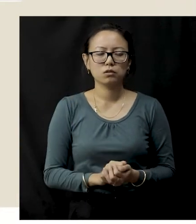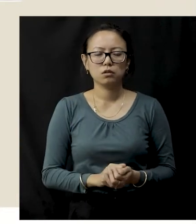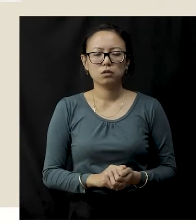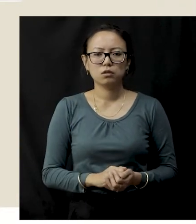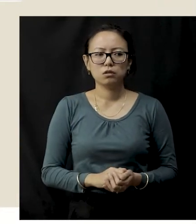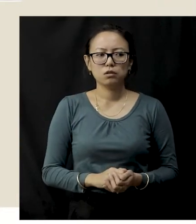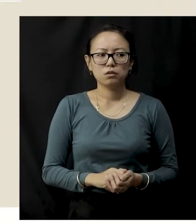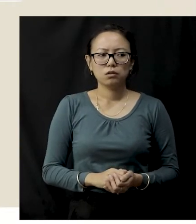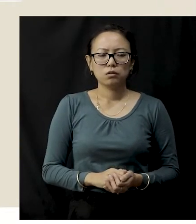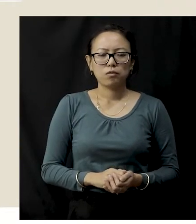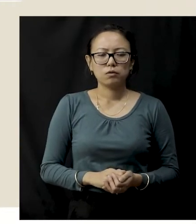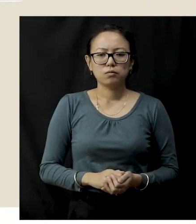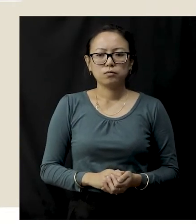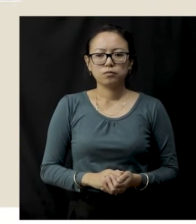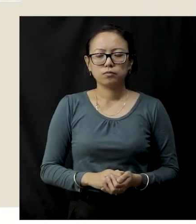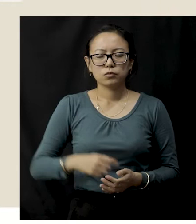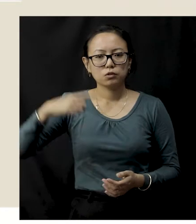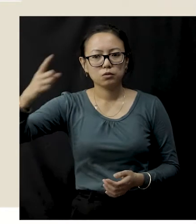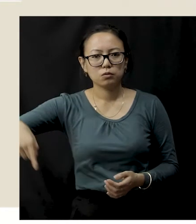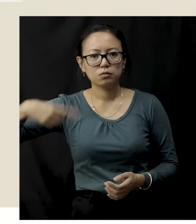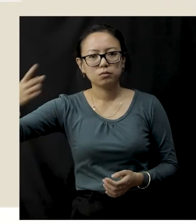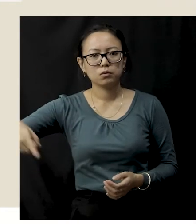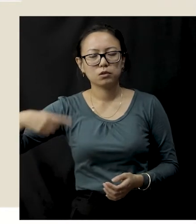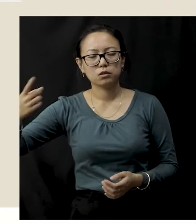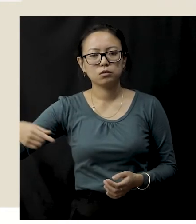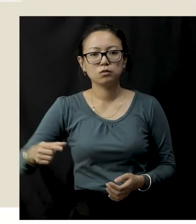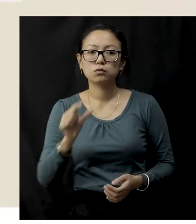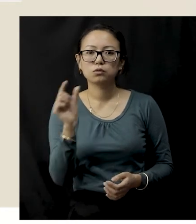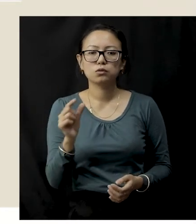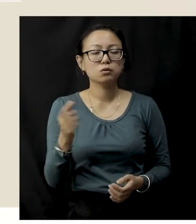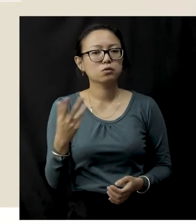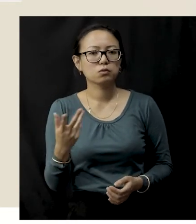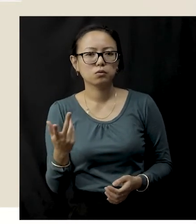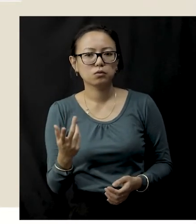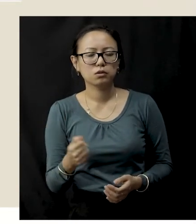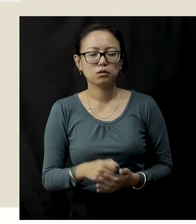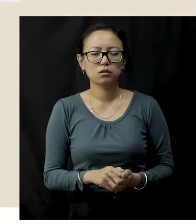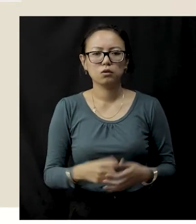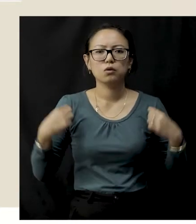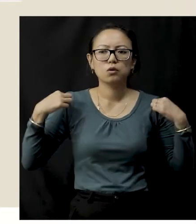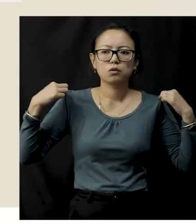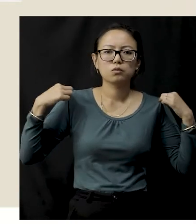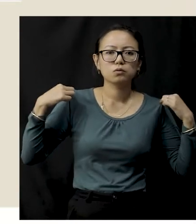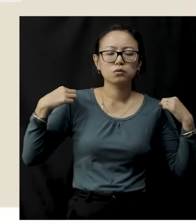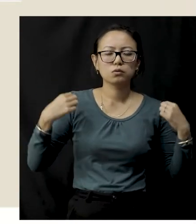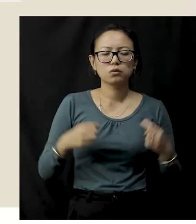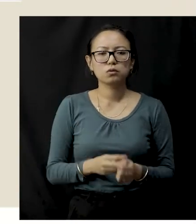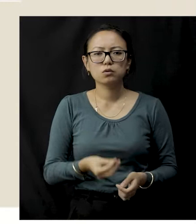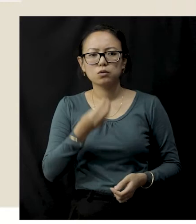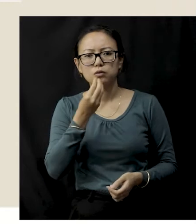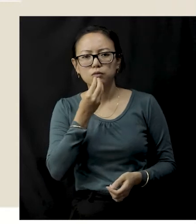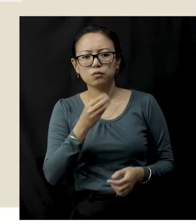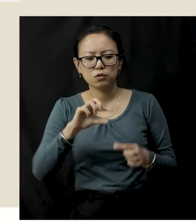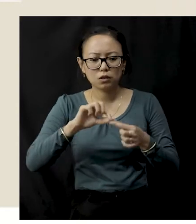attached and then things are made. The sweets that we are eating now or the clothes that you and I are